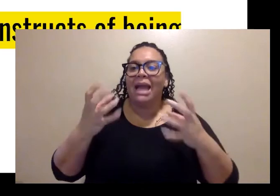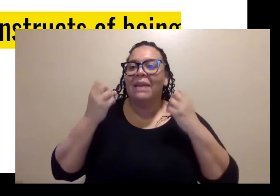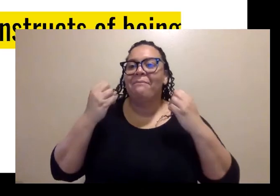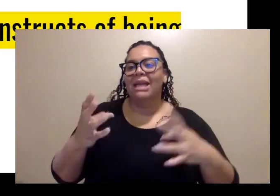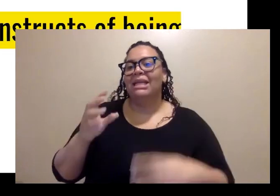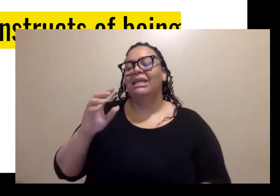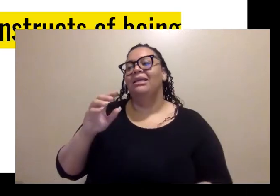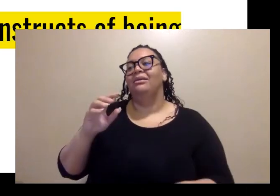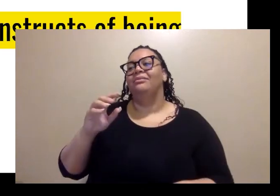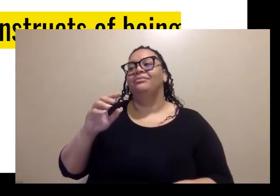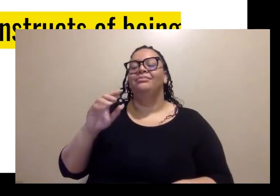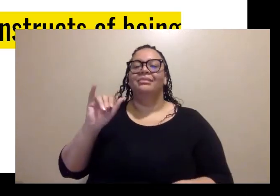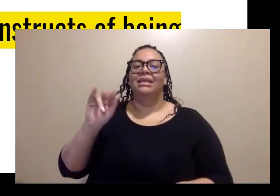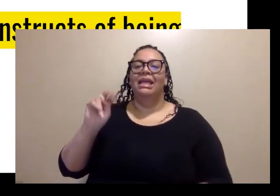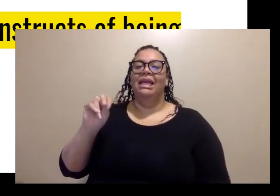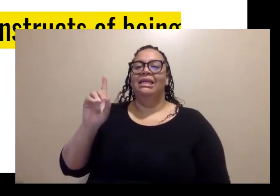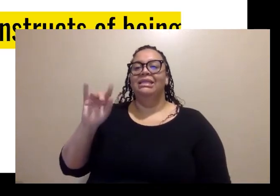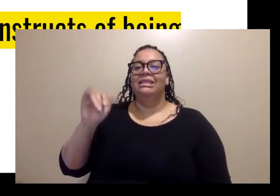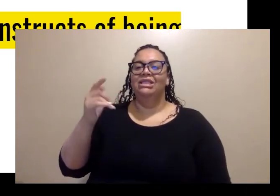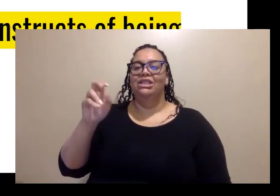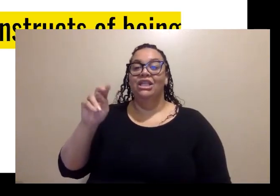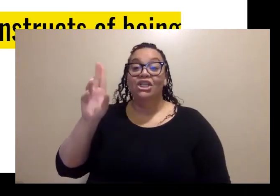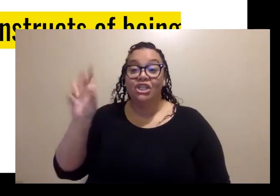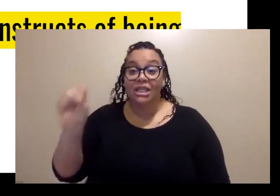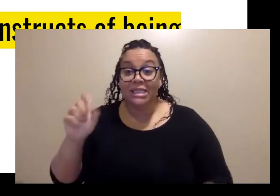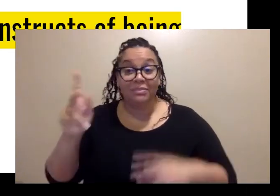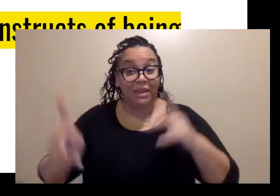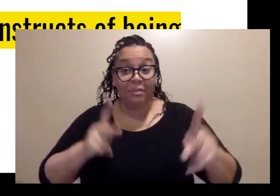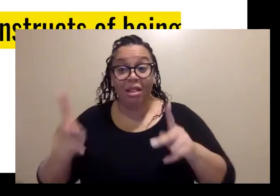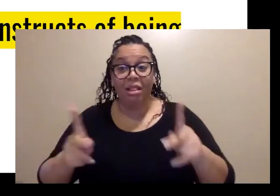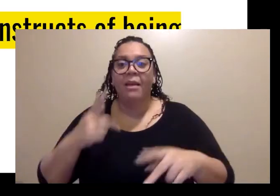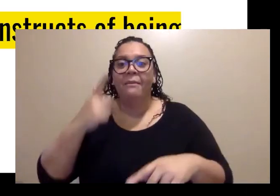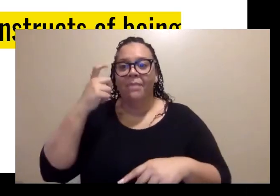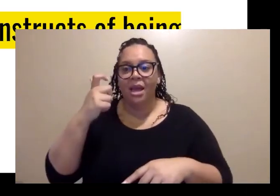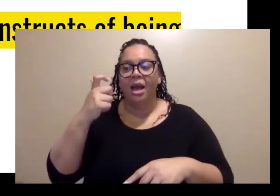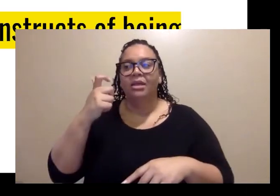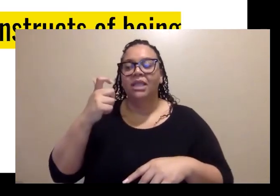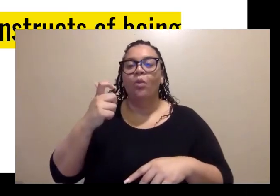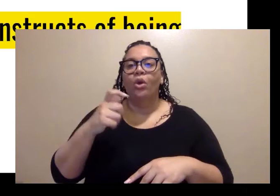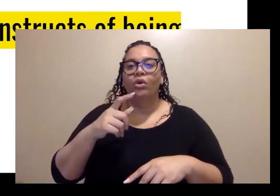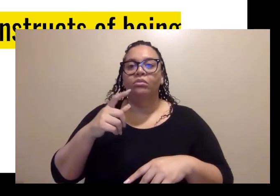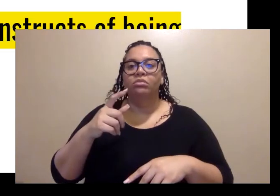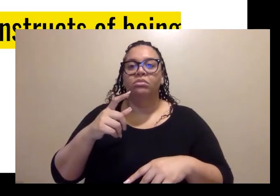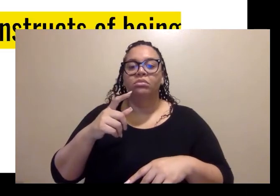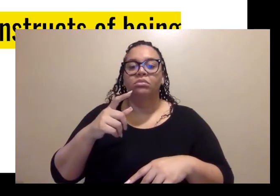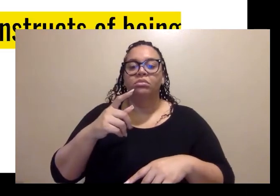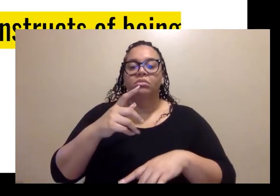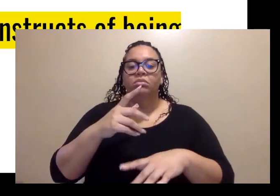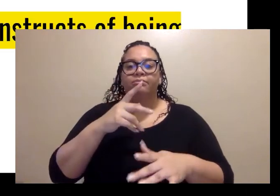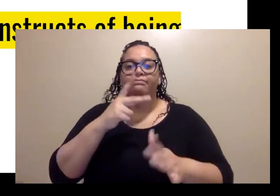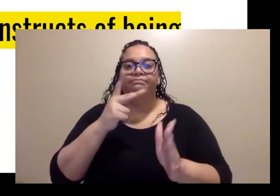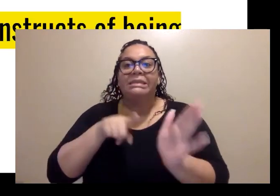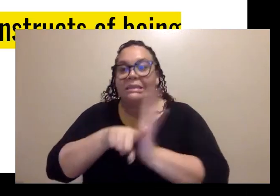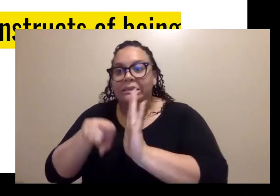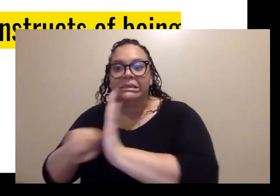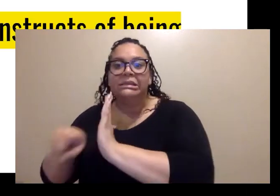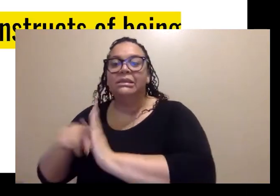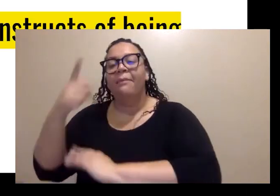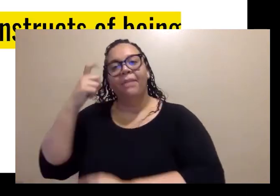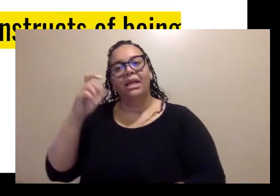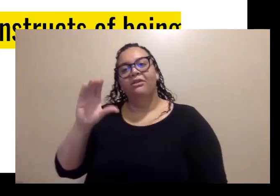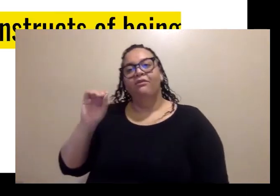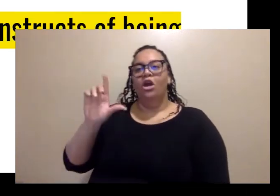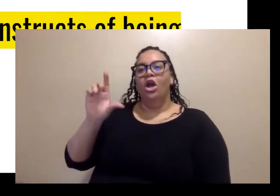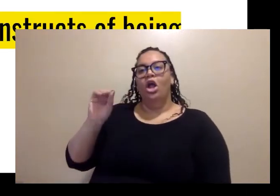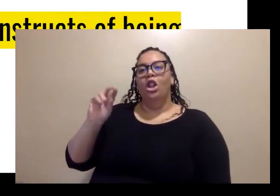indigenous people there, and they were wiped out because of colonialism. And so I know that even my space and my ancestry space in